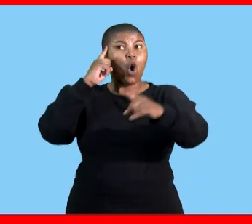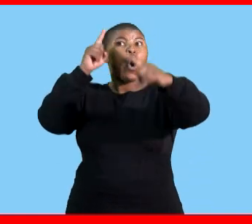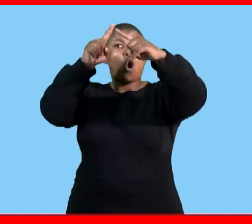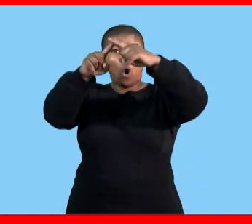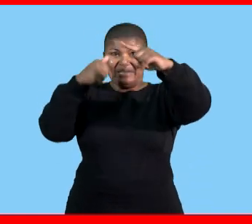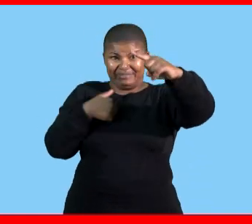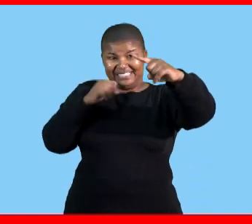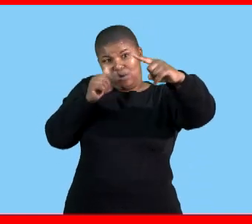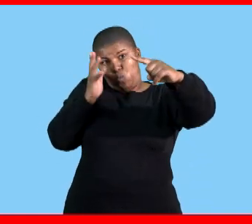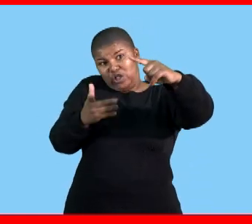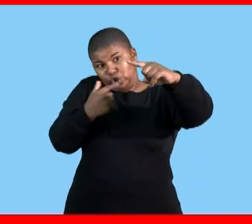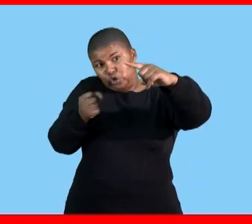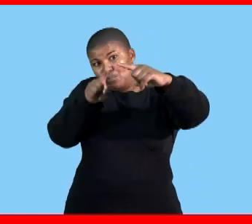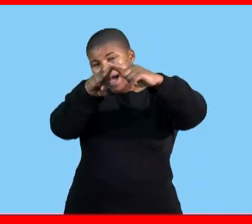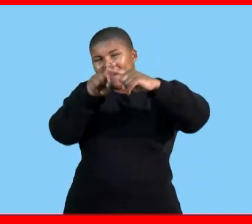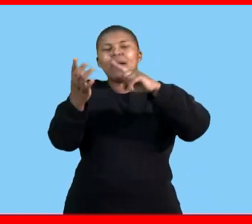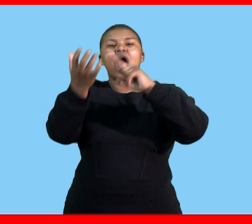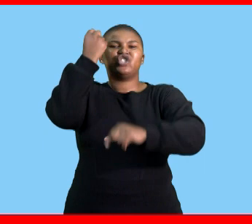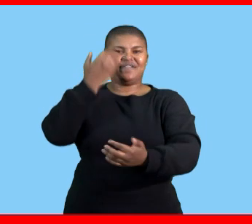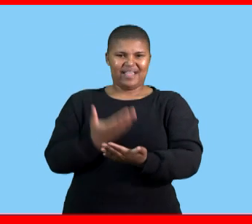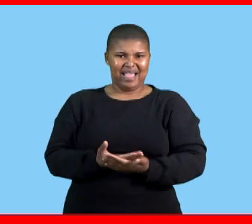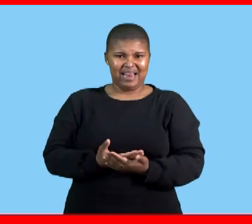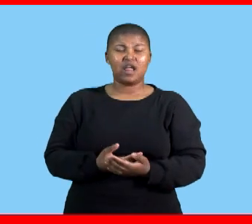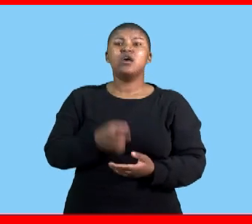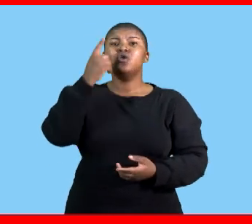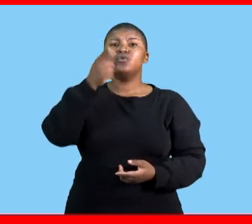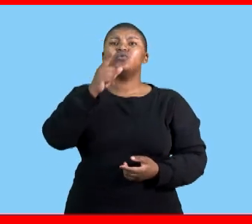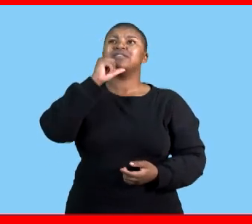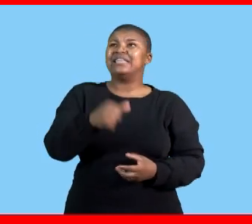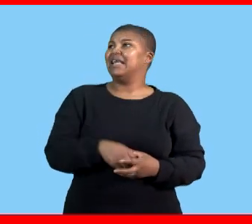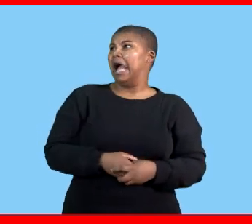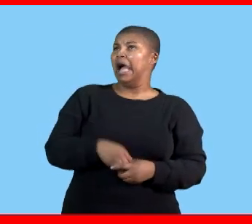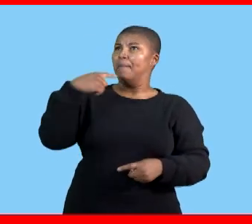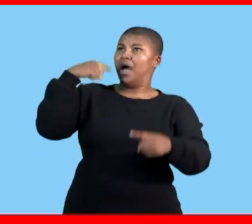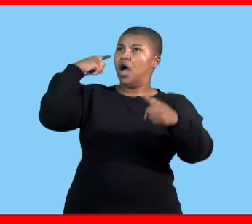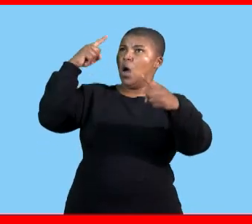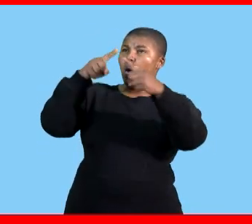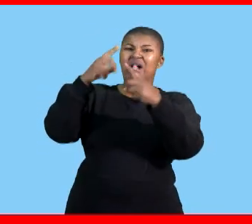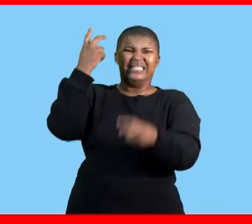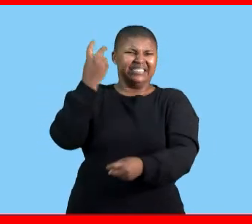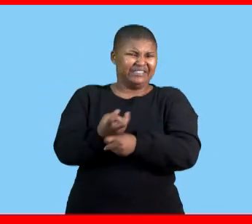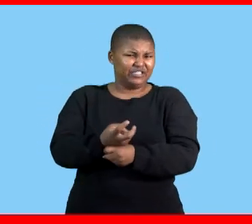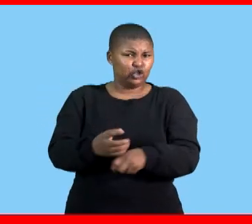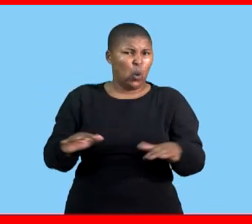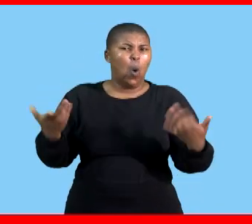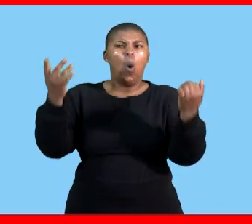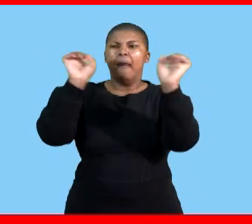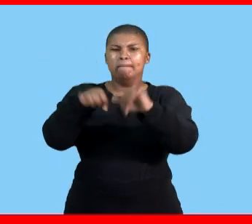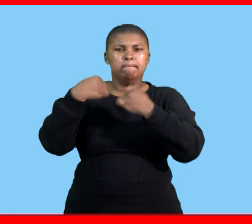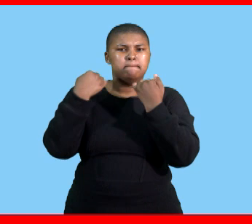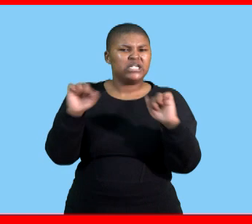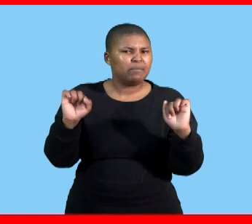able to achieve. We cannot set goals that are difficult, not difficult, but impossible to